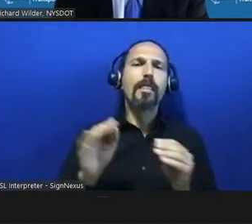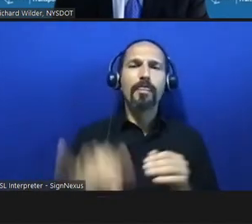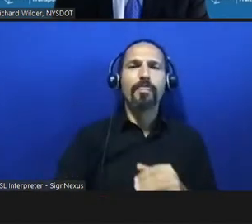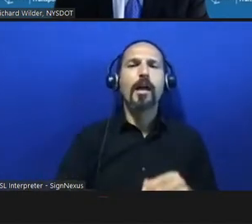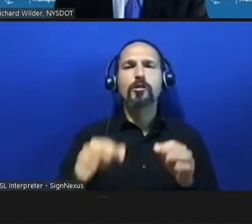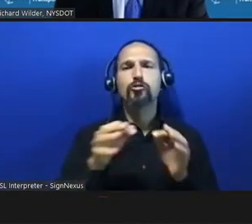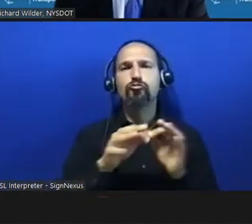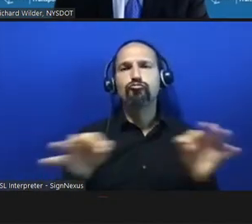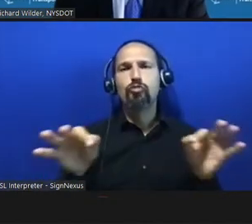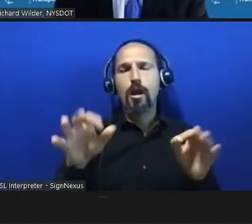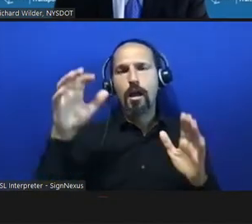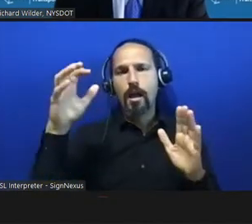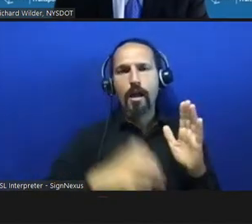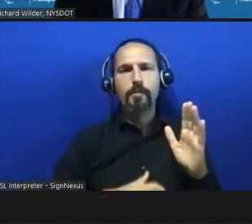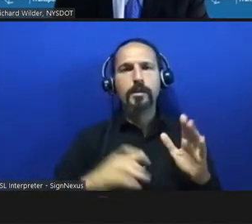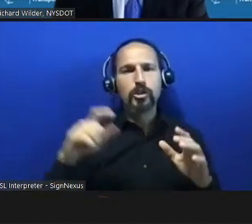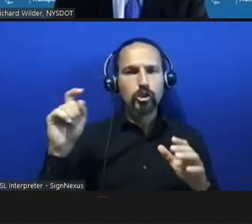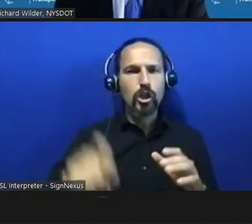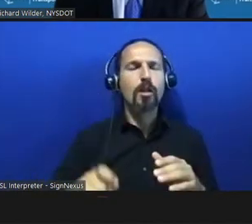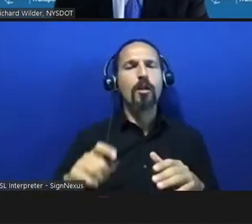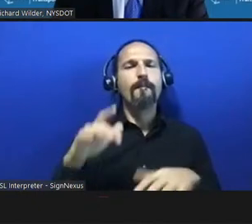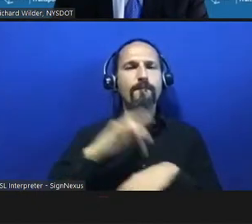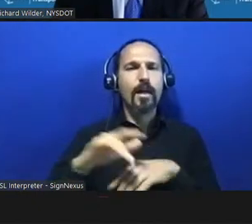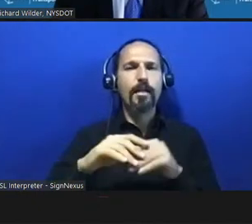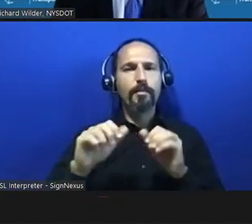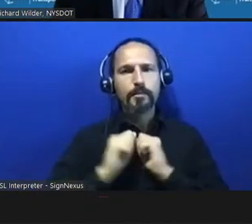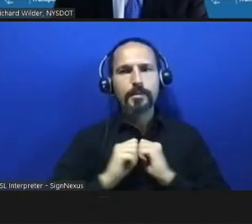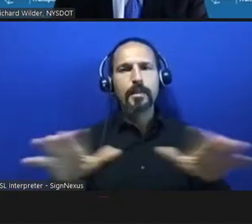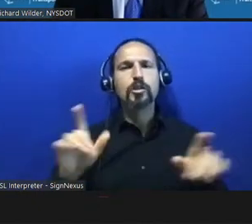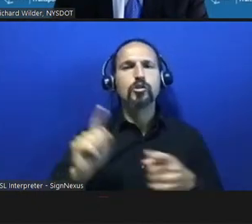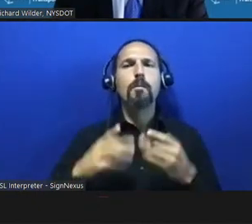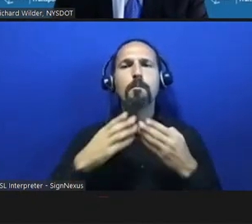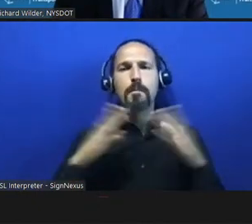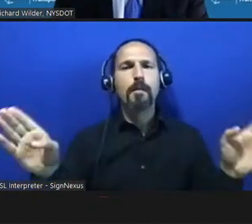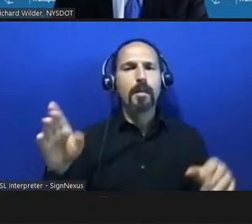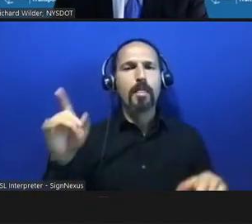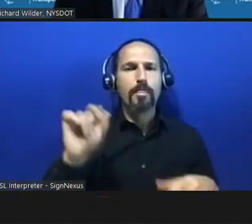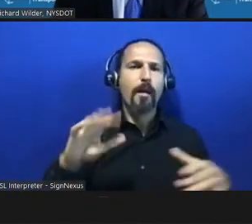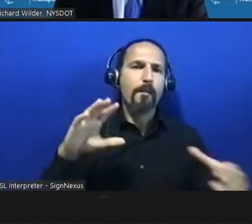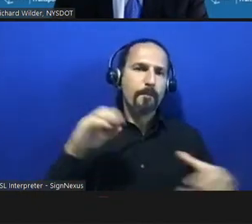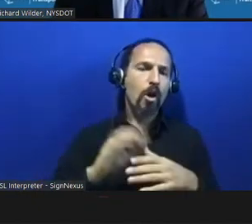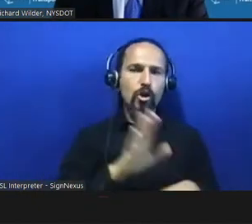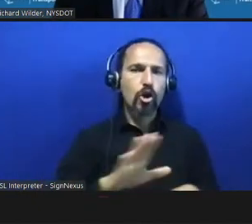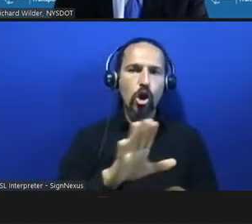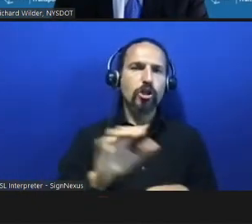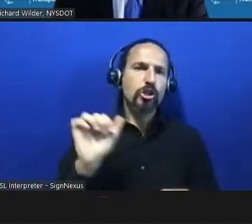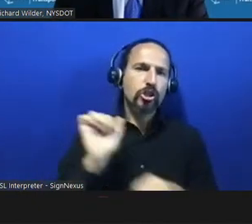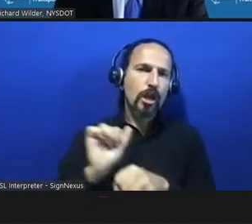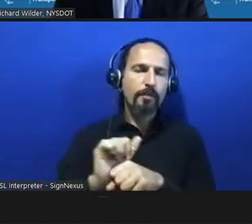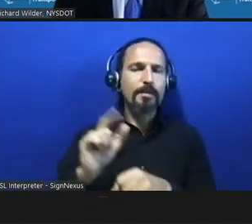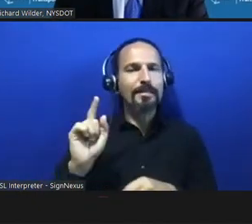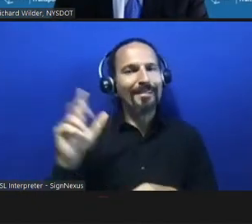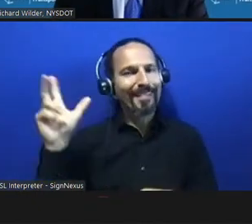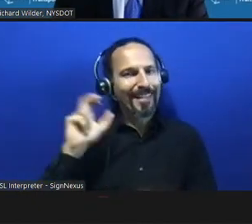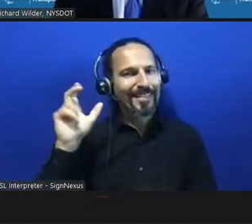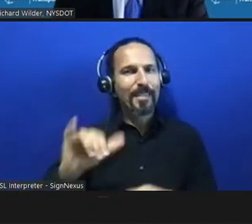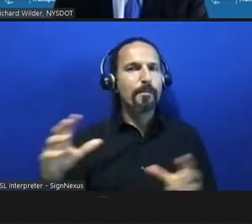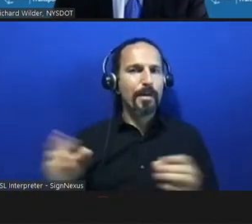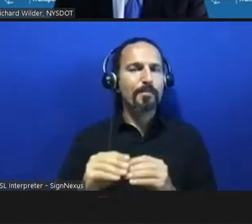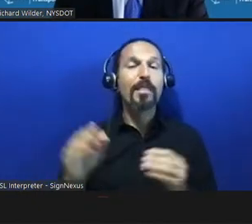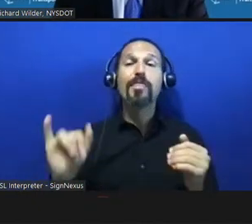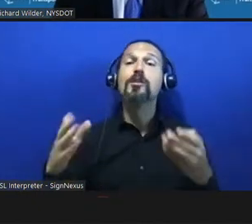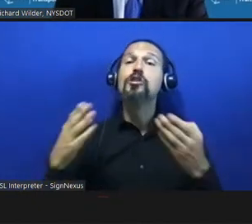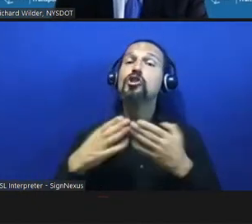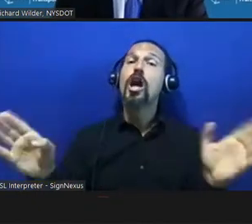and the transcriptions should be made available to the public it is part of your job to listen to the meetings the general